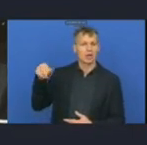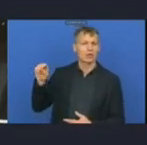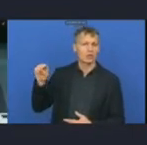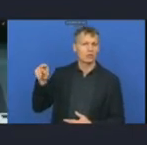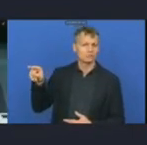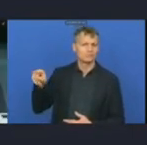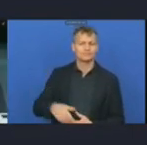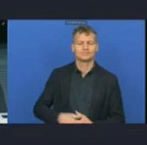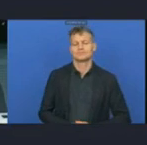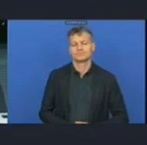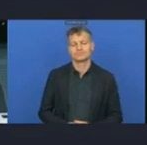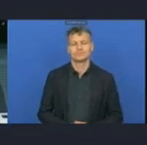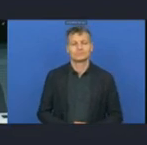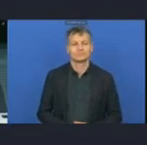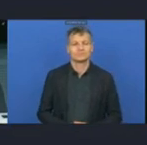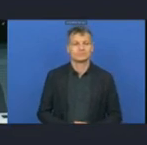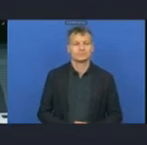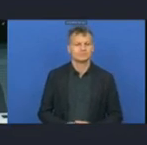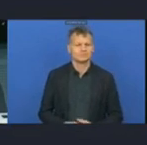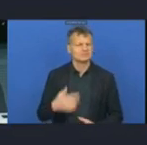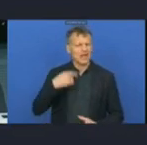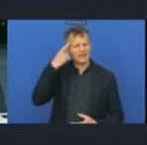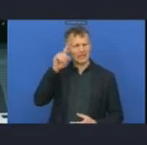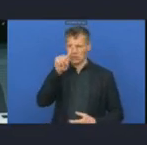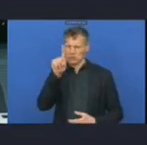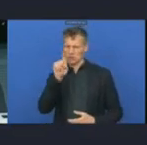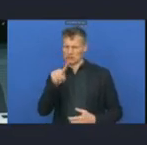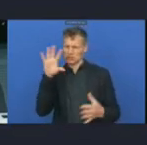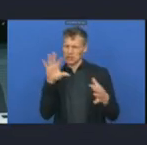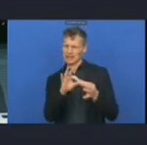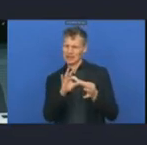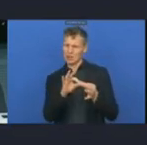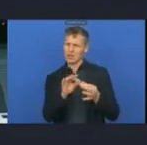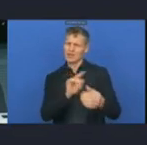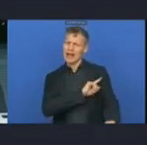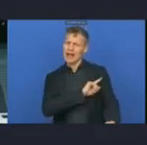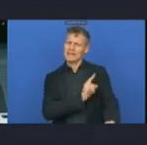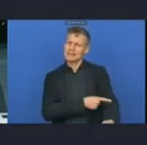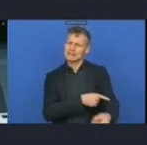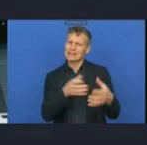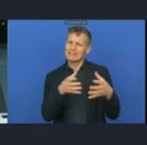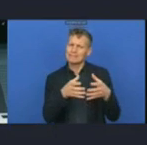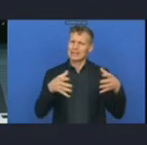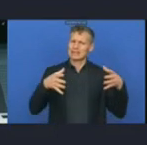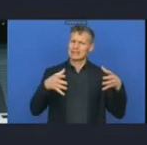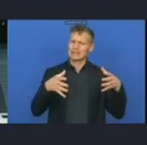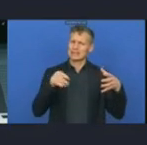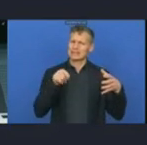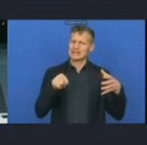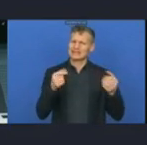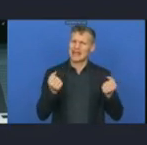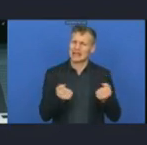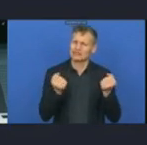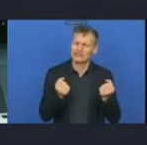I guess that we are talking here about the capacity building action, because it is in the capacity building that we have this